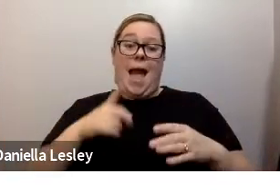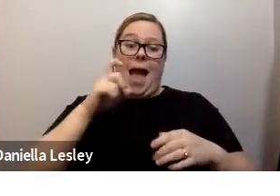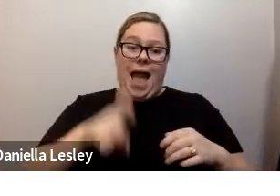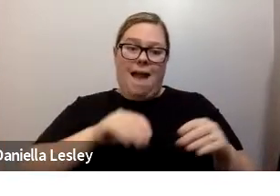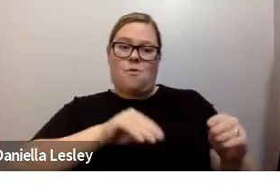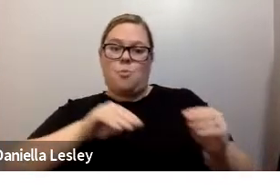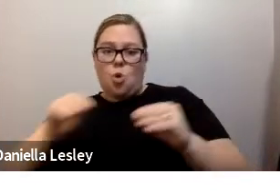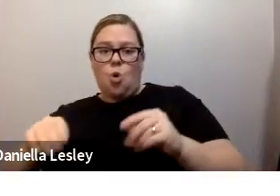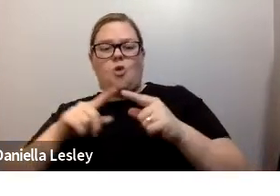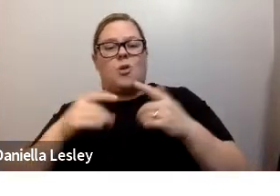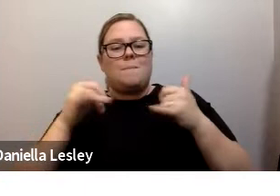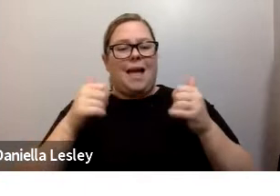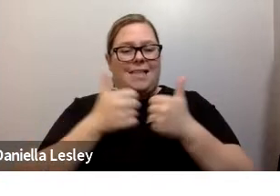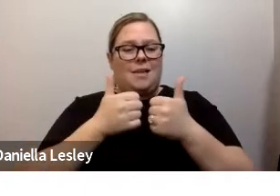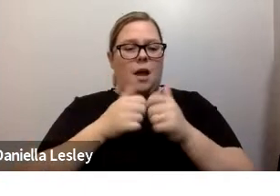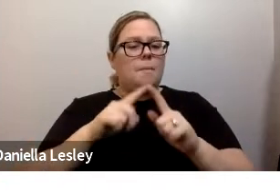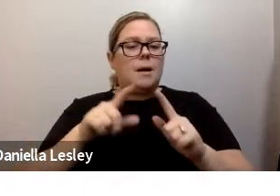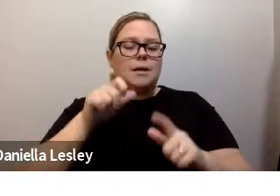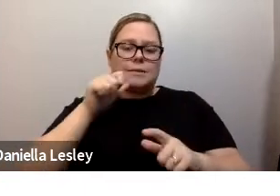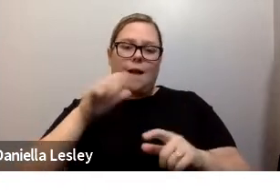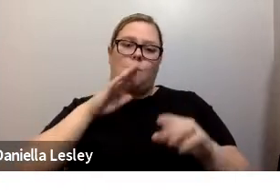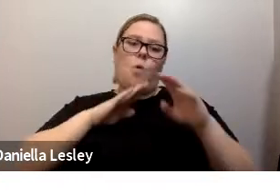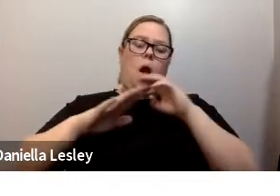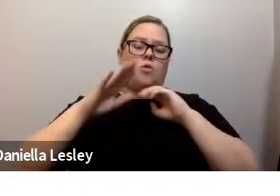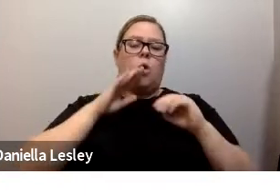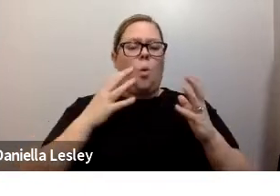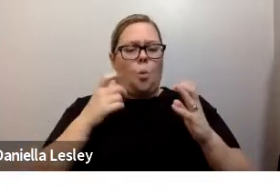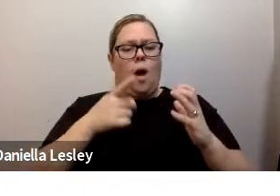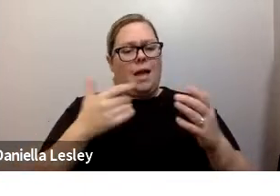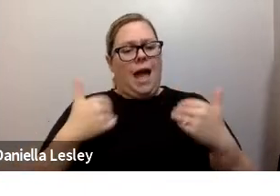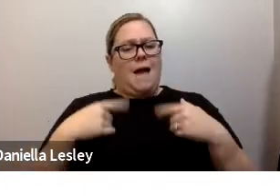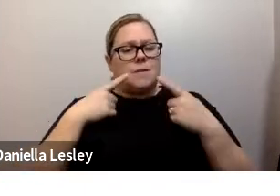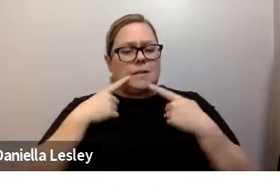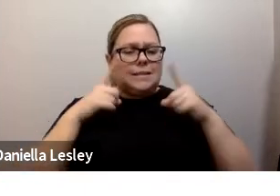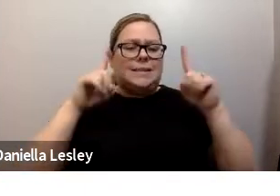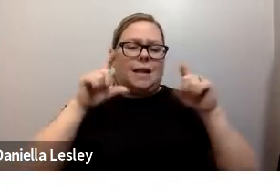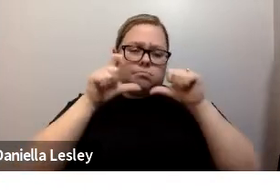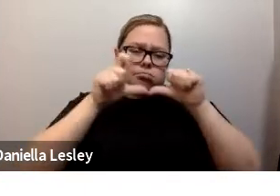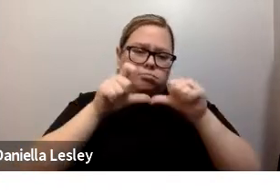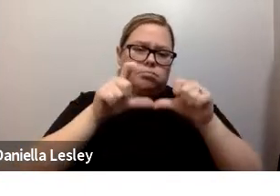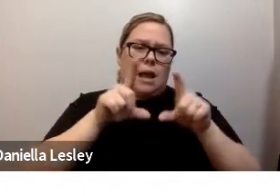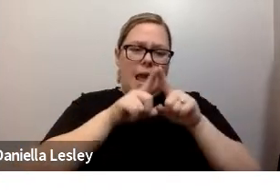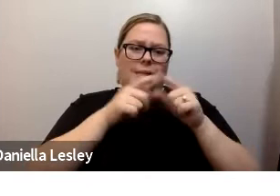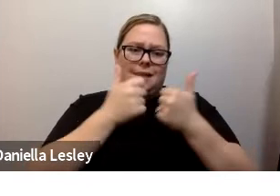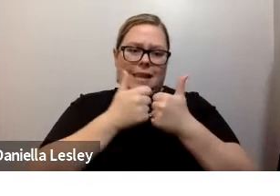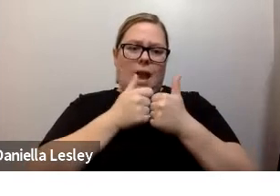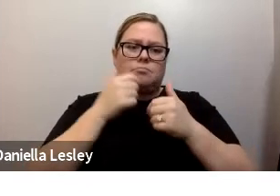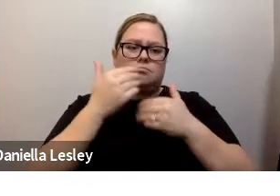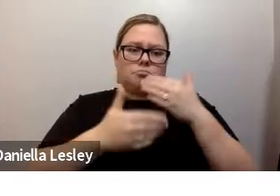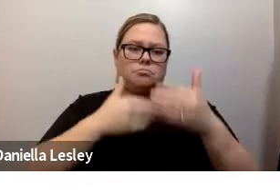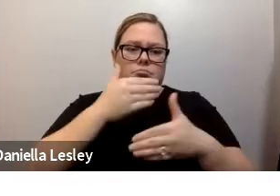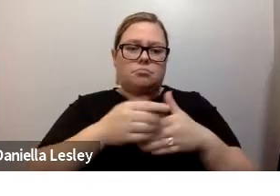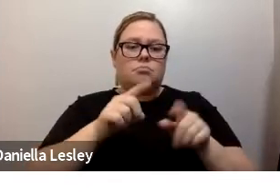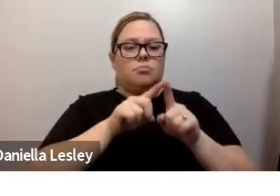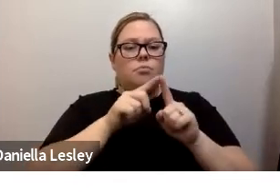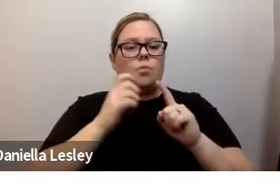order to play the game. However, it's not frustrating. We want them to be able to have success consistently as the game goes on. And we also want to account for a little